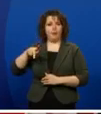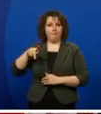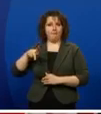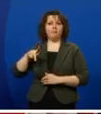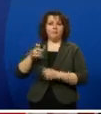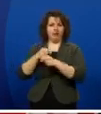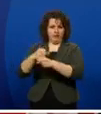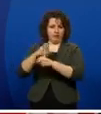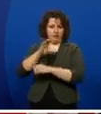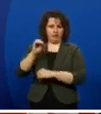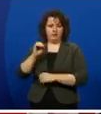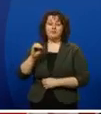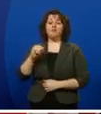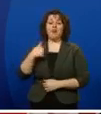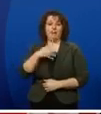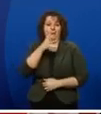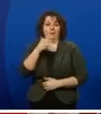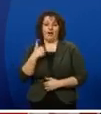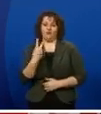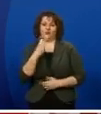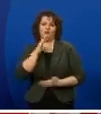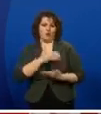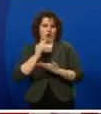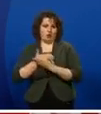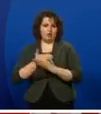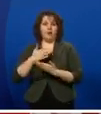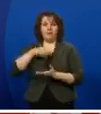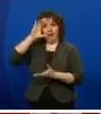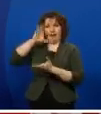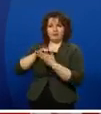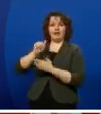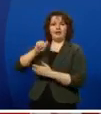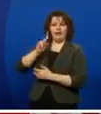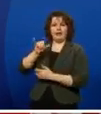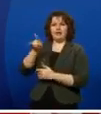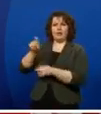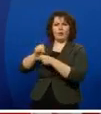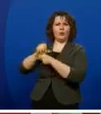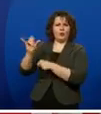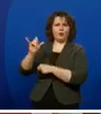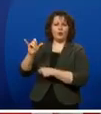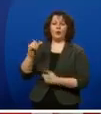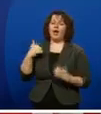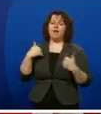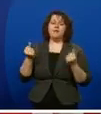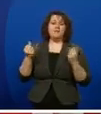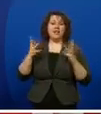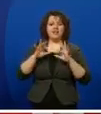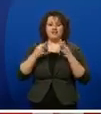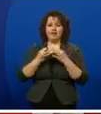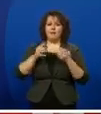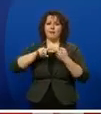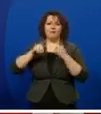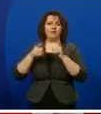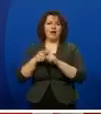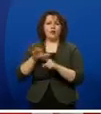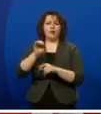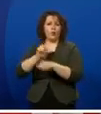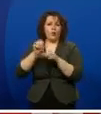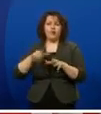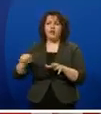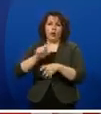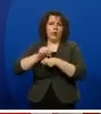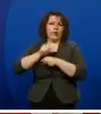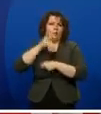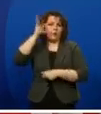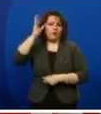And I'm a mother of 2 daughters, and my husband, Andy, also works. And we have many family, friends, and colleagues who are also working